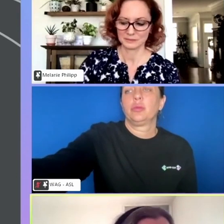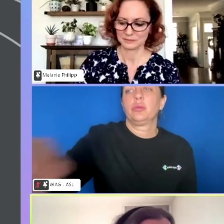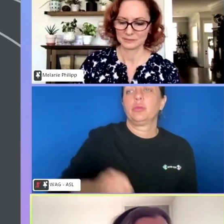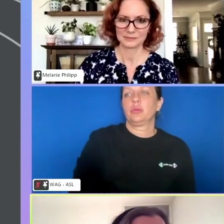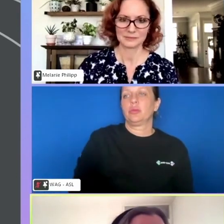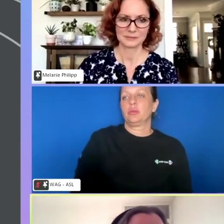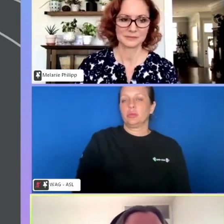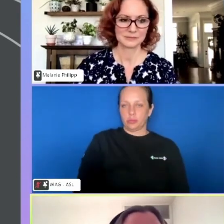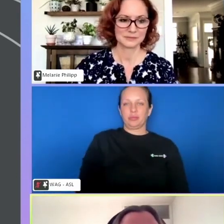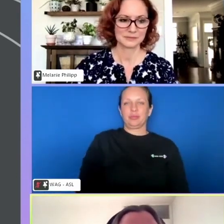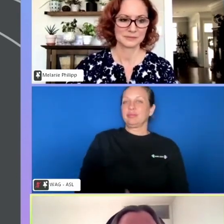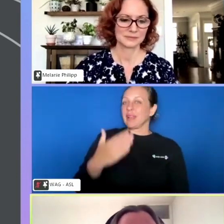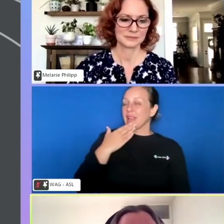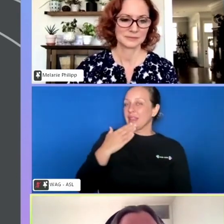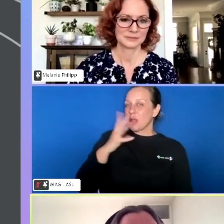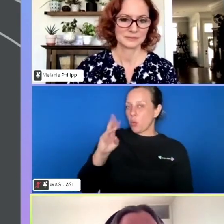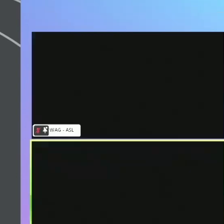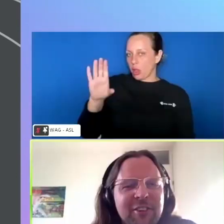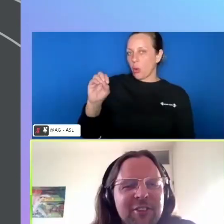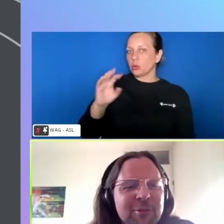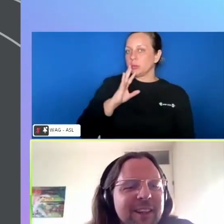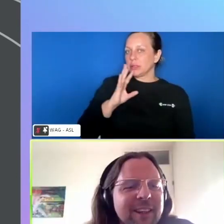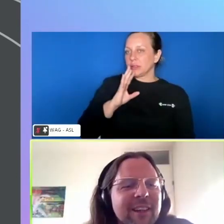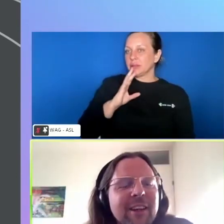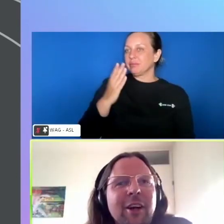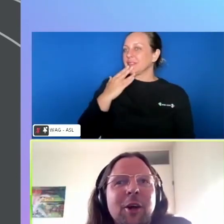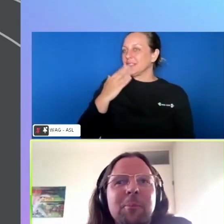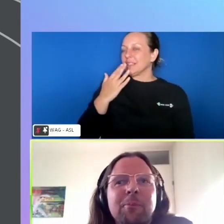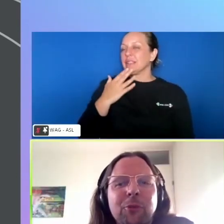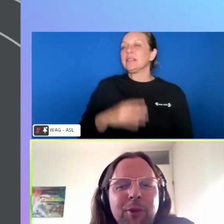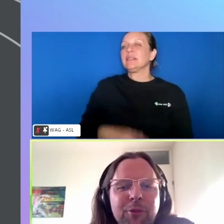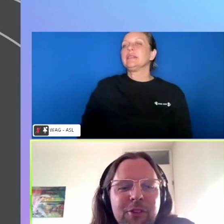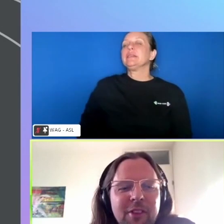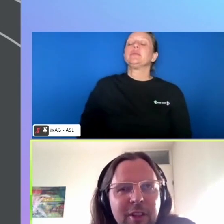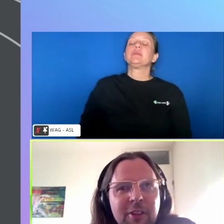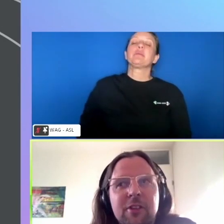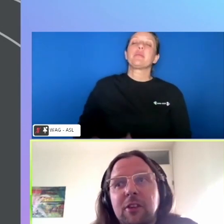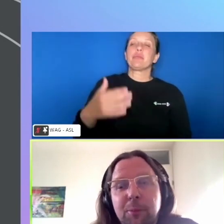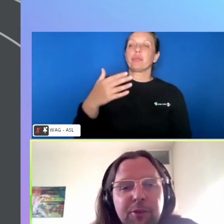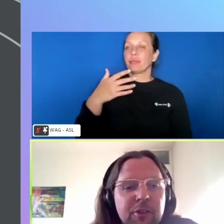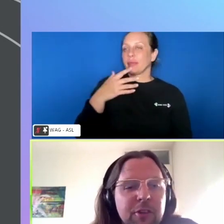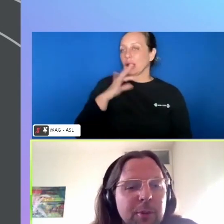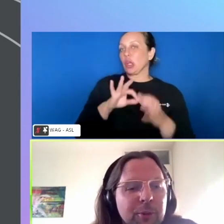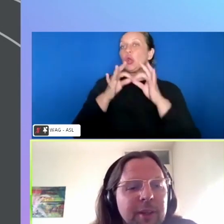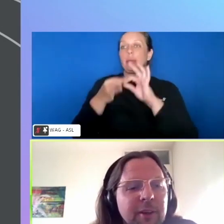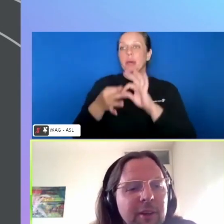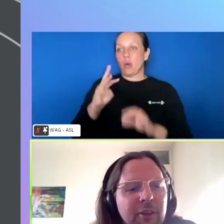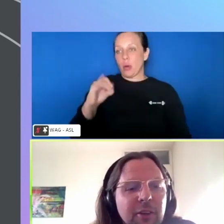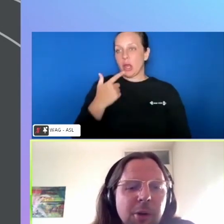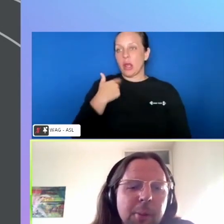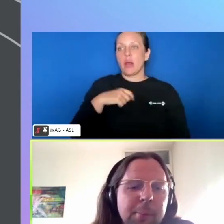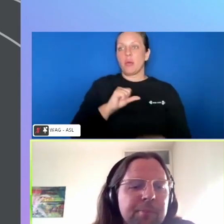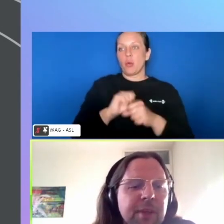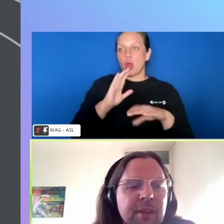Thanks, Melanie. So speaking of interpretations of WCAG, one of the things that the W3C has been working